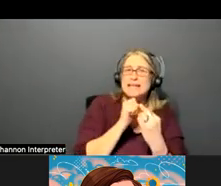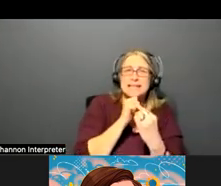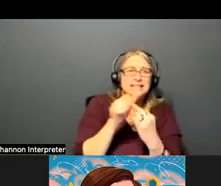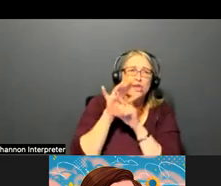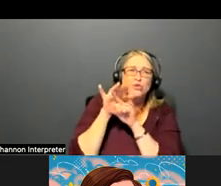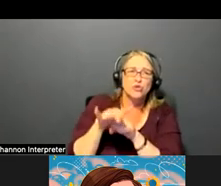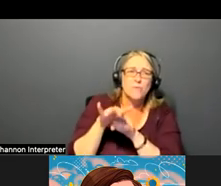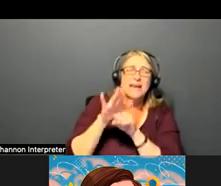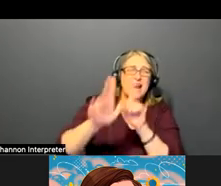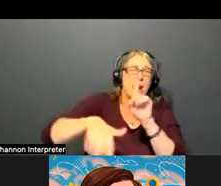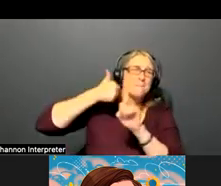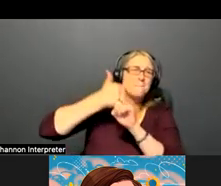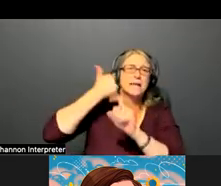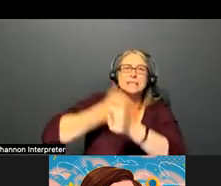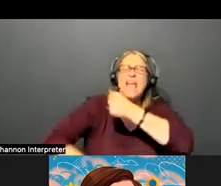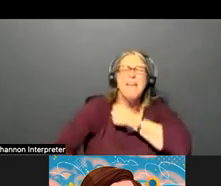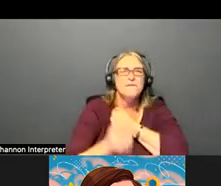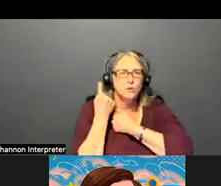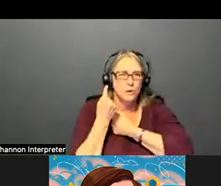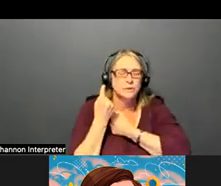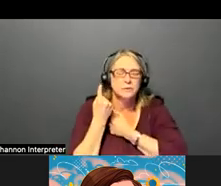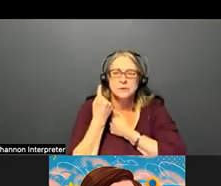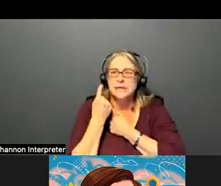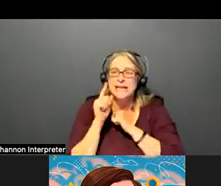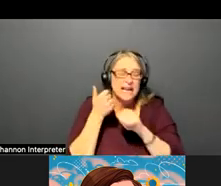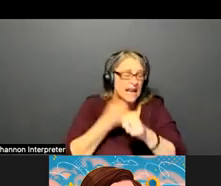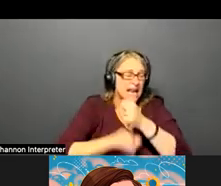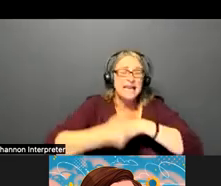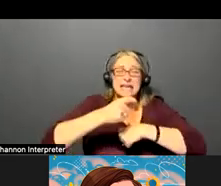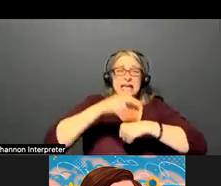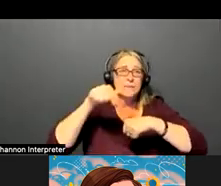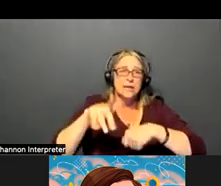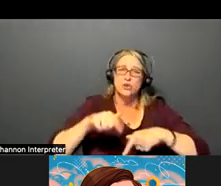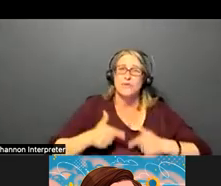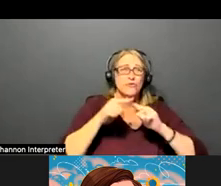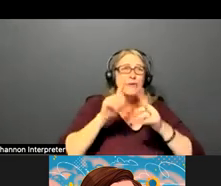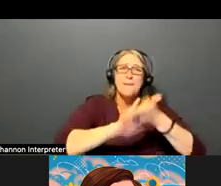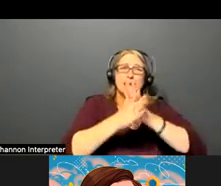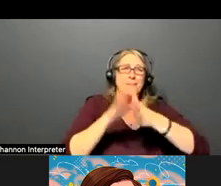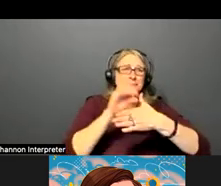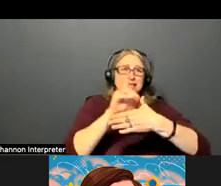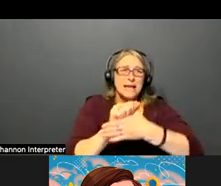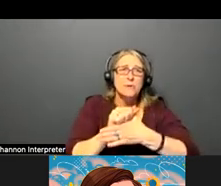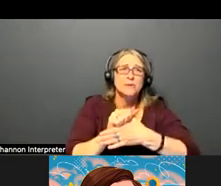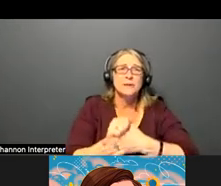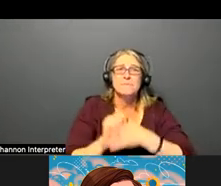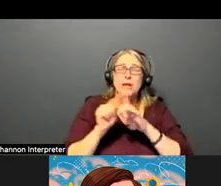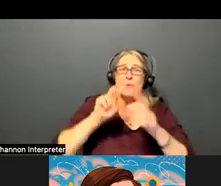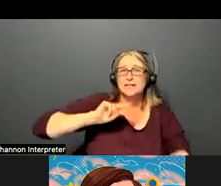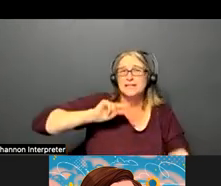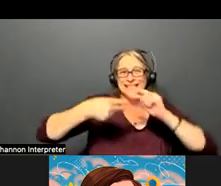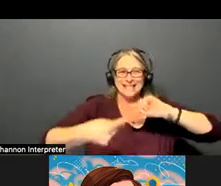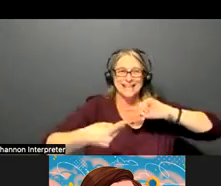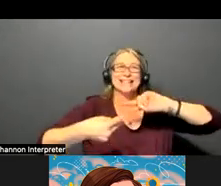It impacts everybody at any point in your life. You can become disabled, but I would like to flip that and also say